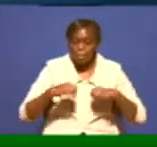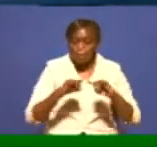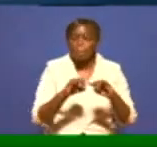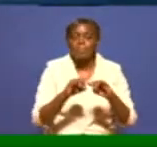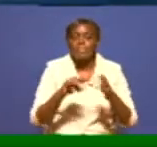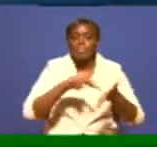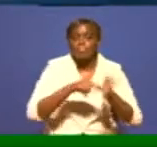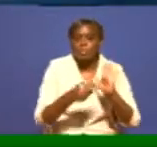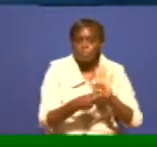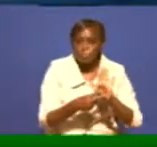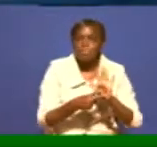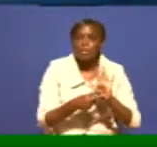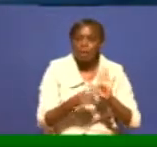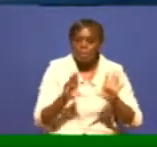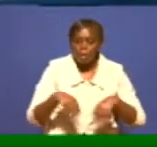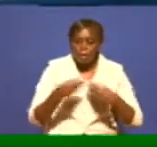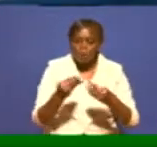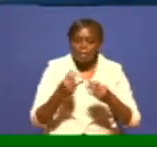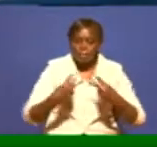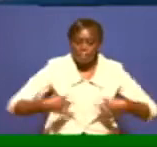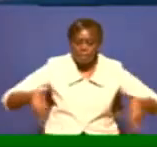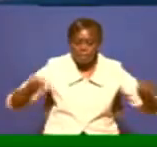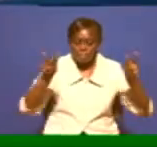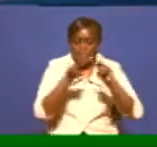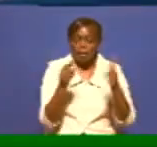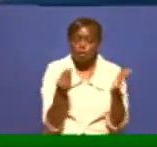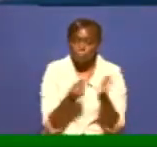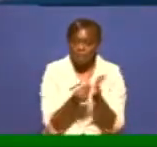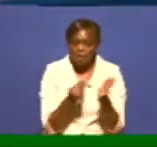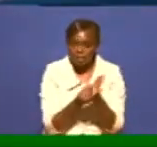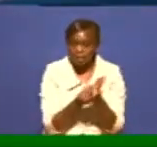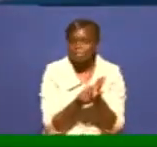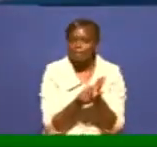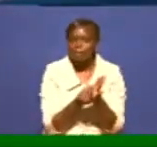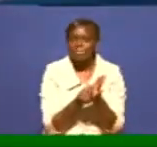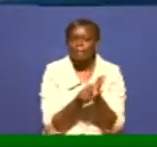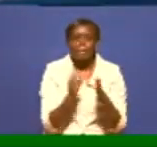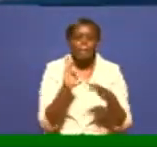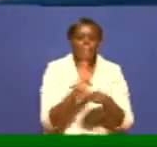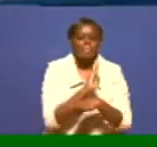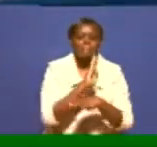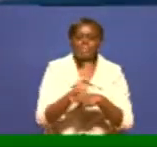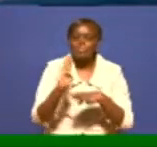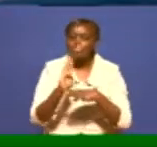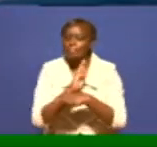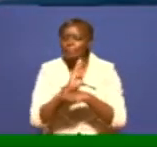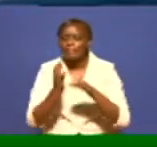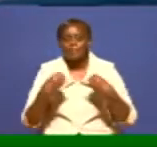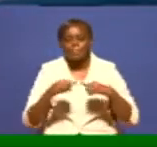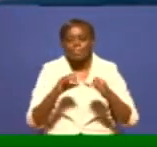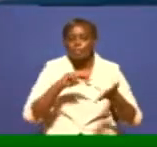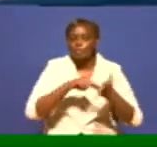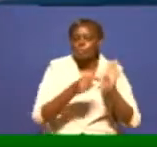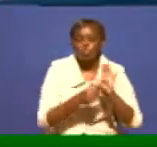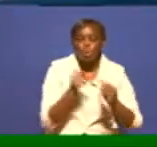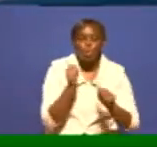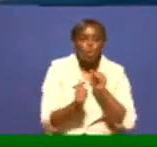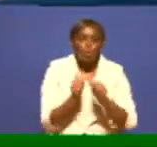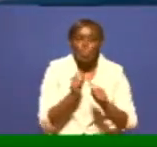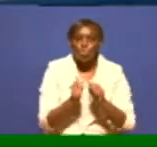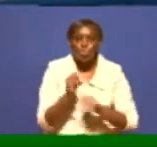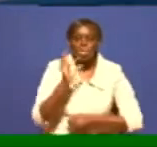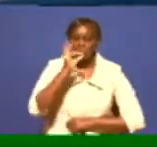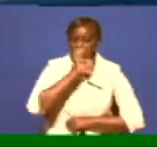projects that will give us value for our money, Honorable Speaker, are busy implementing projects that will not give